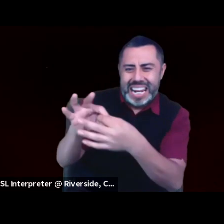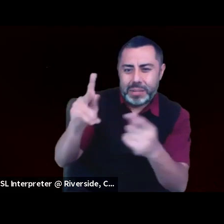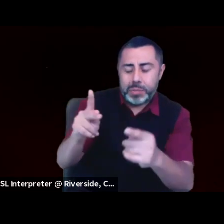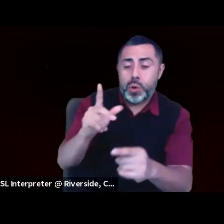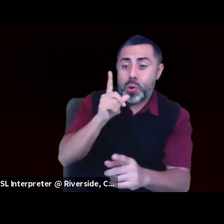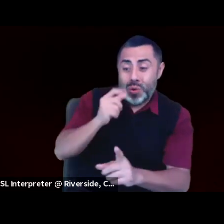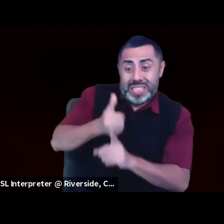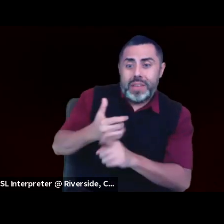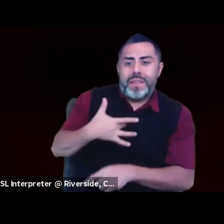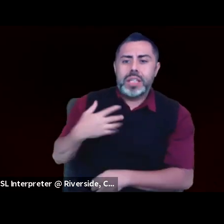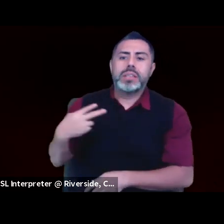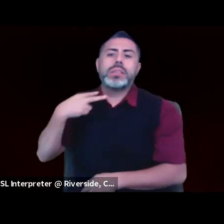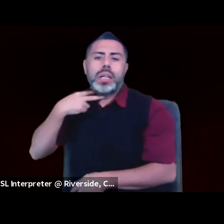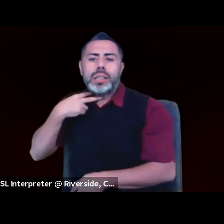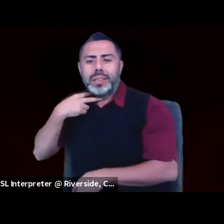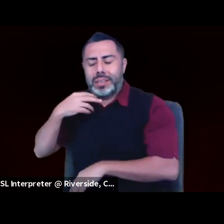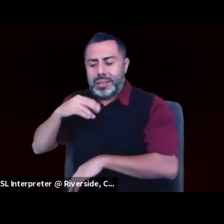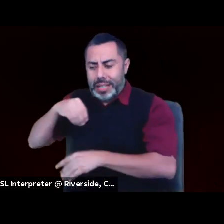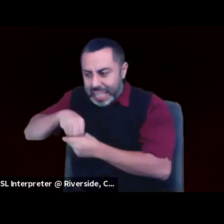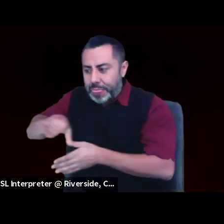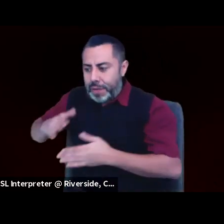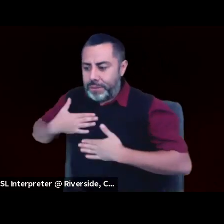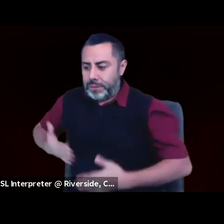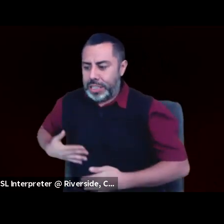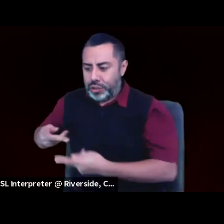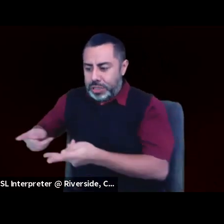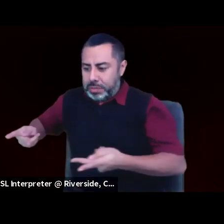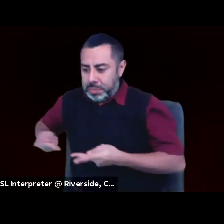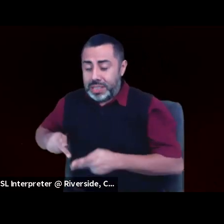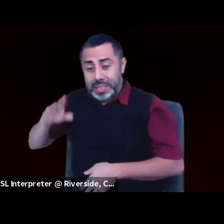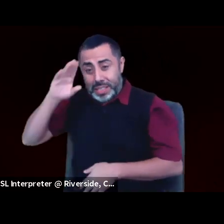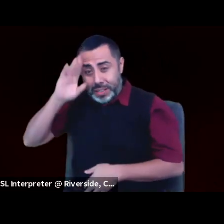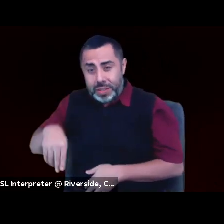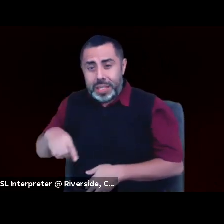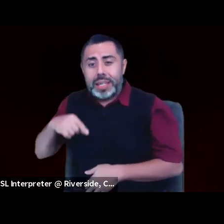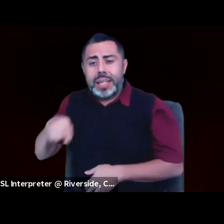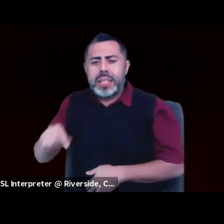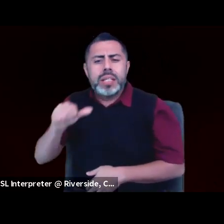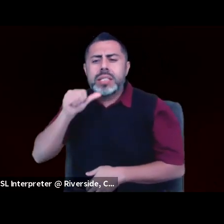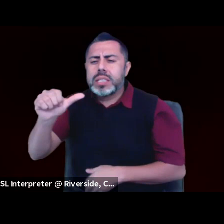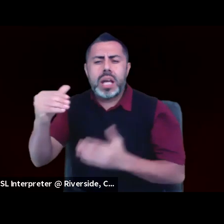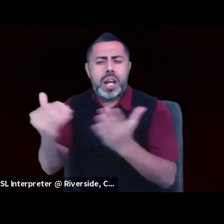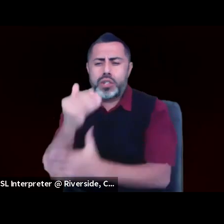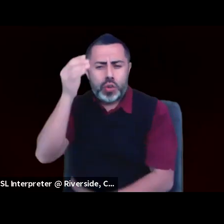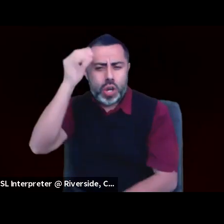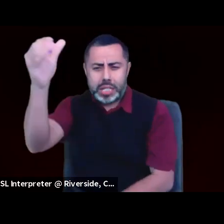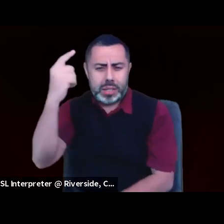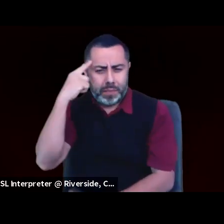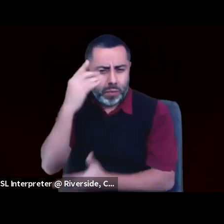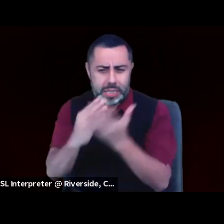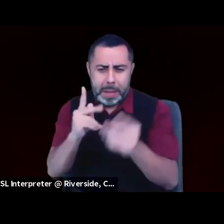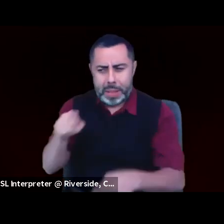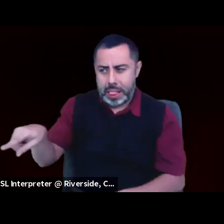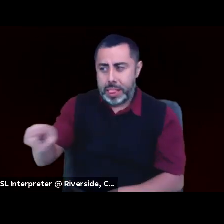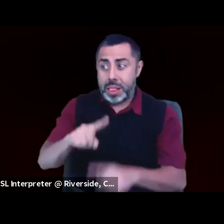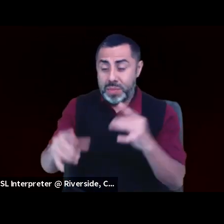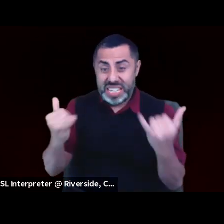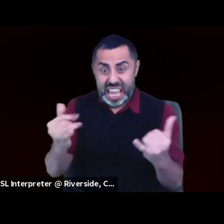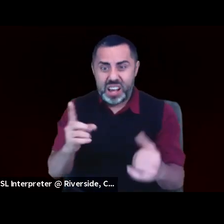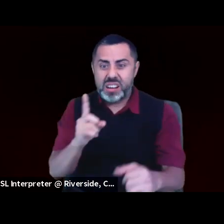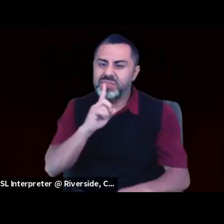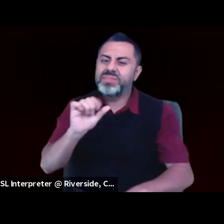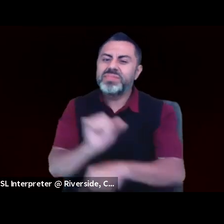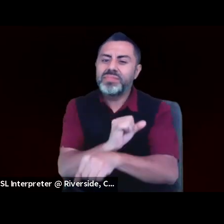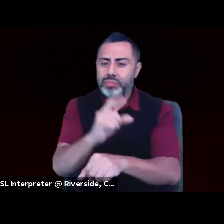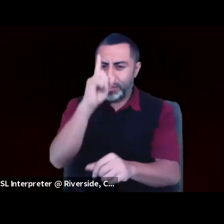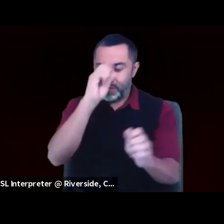isn't a new concept for many people. The difference is just that it's now a global reality. Personally, I